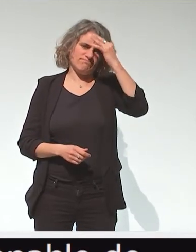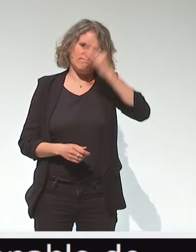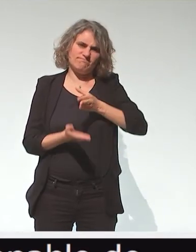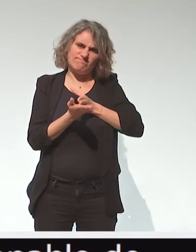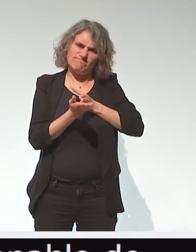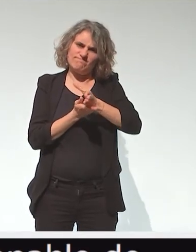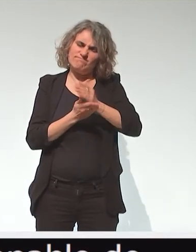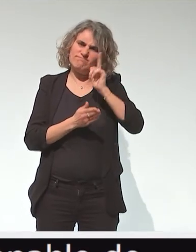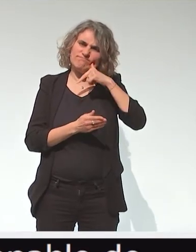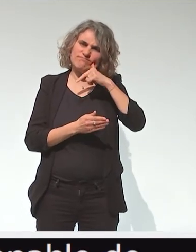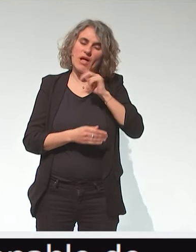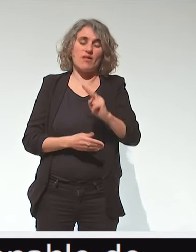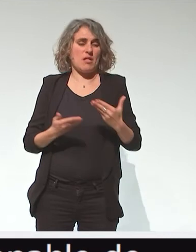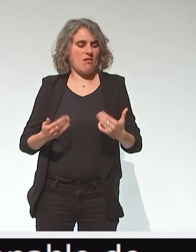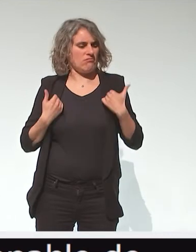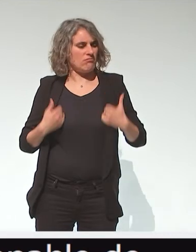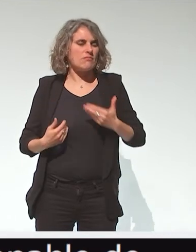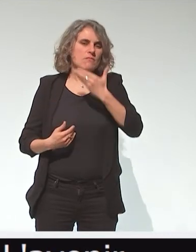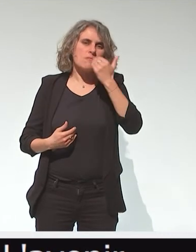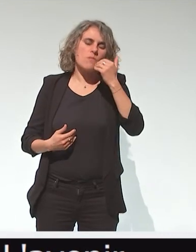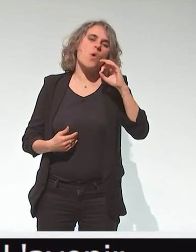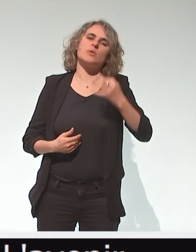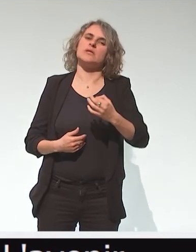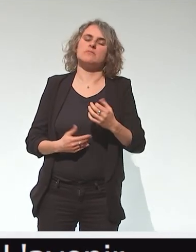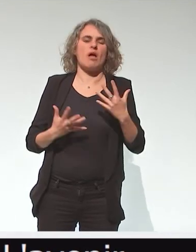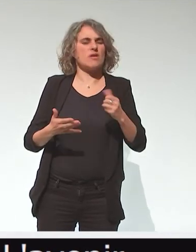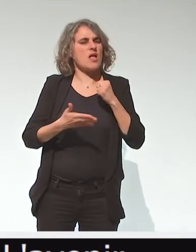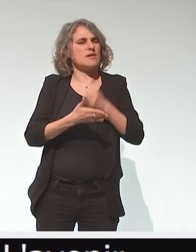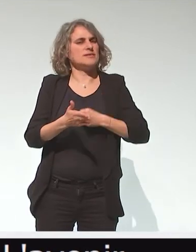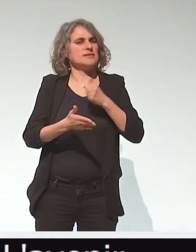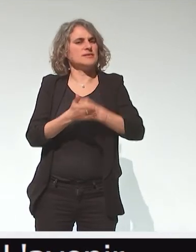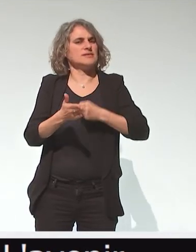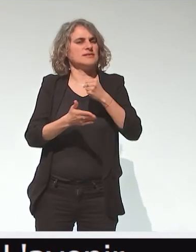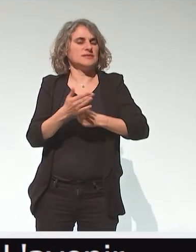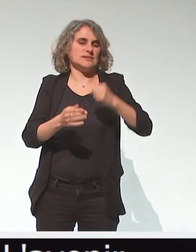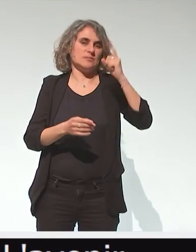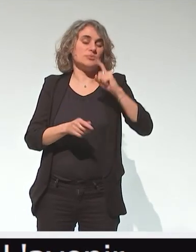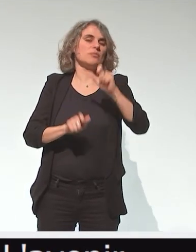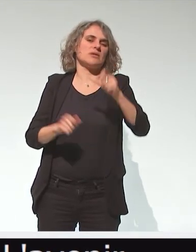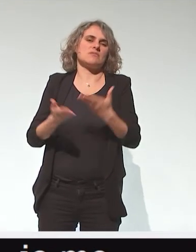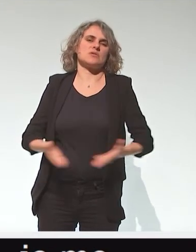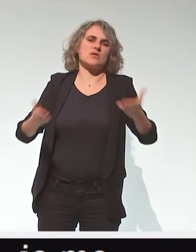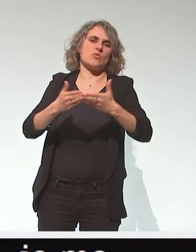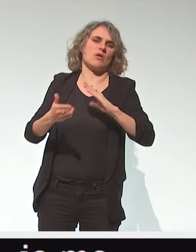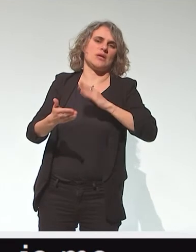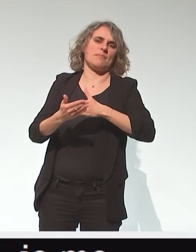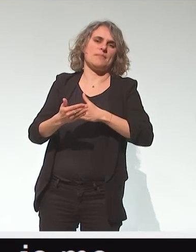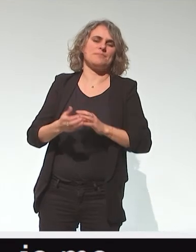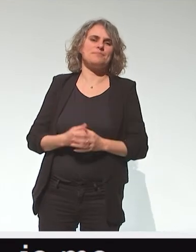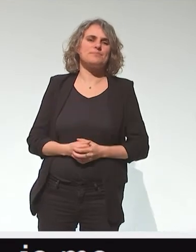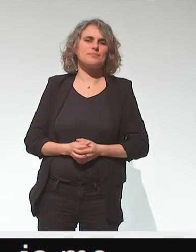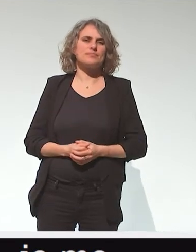who persevere. I'm much better now, and I'm really wanting to work for the benefit